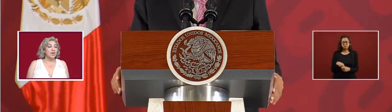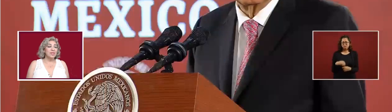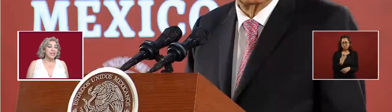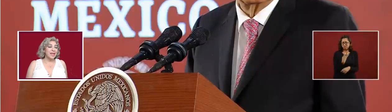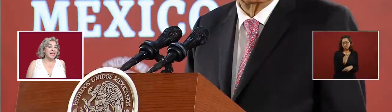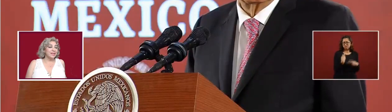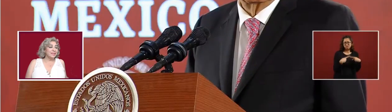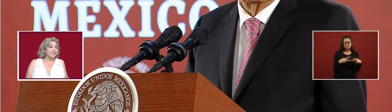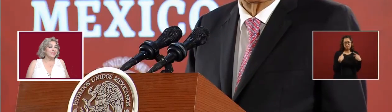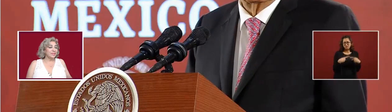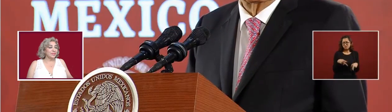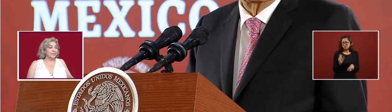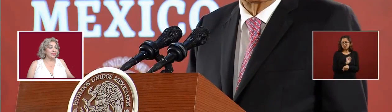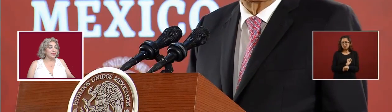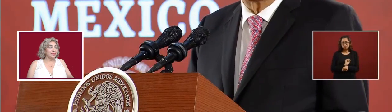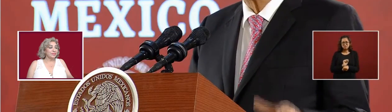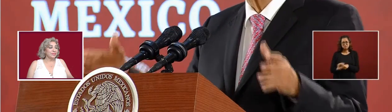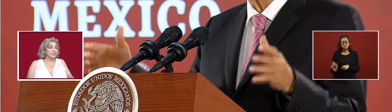Only that.